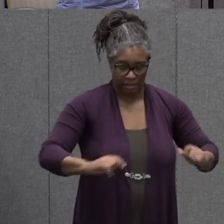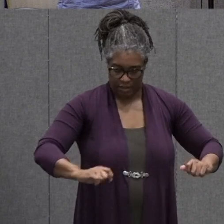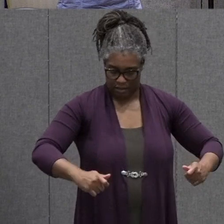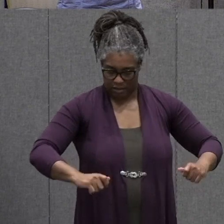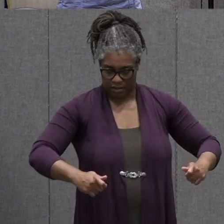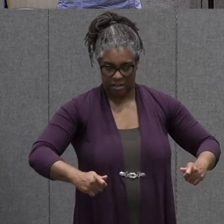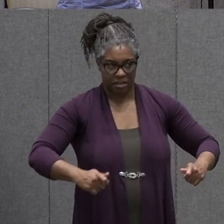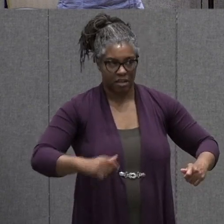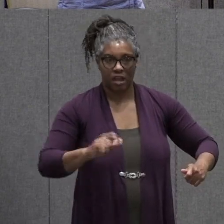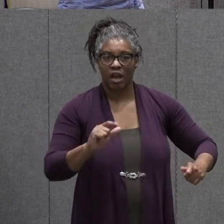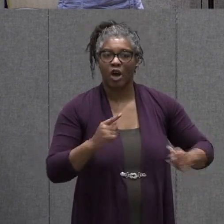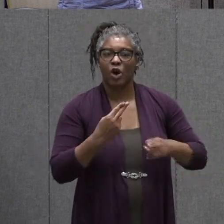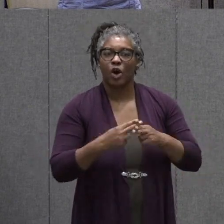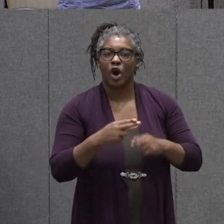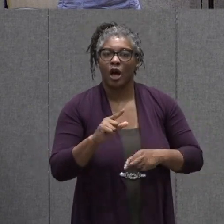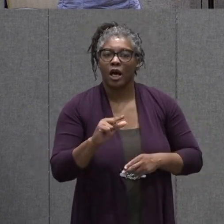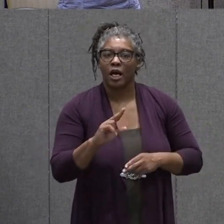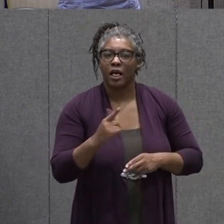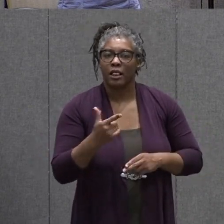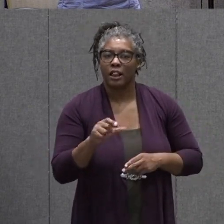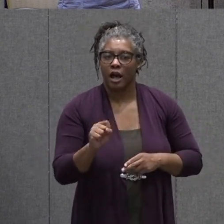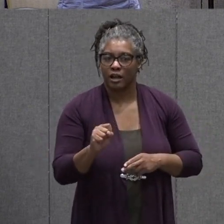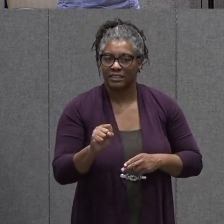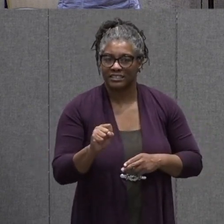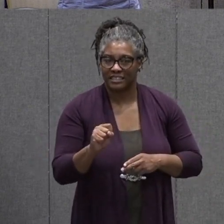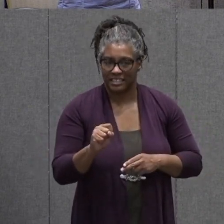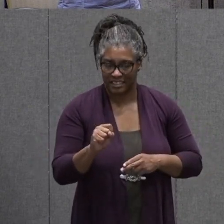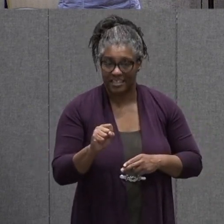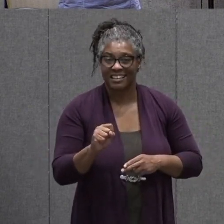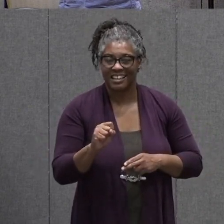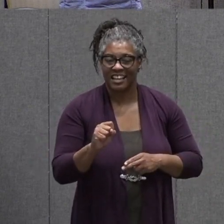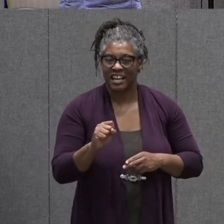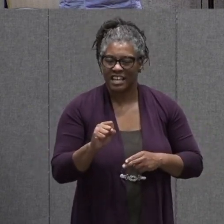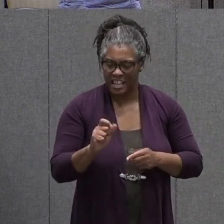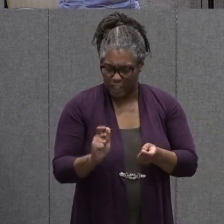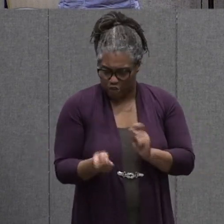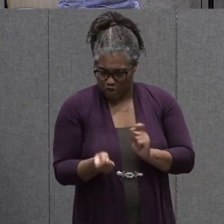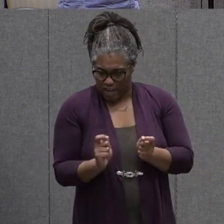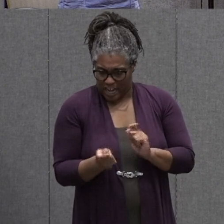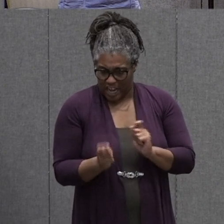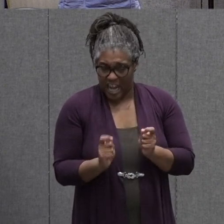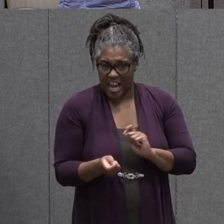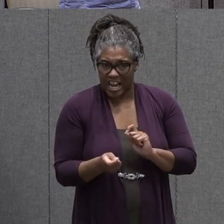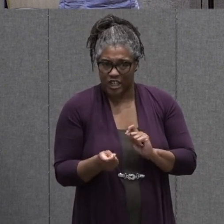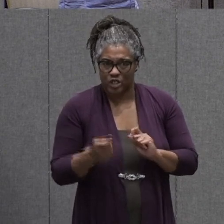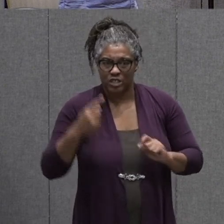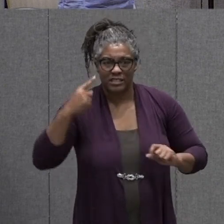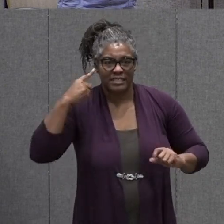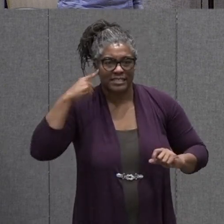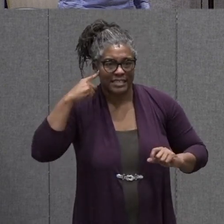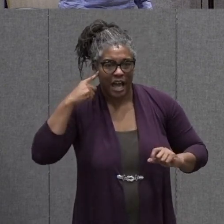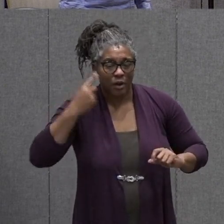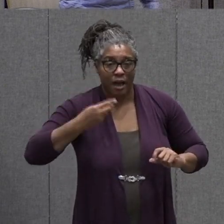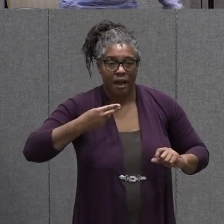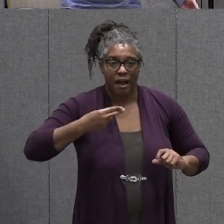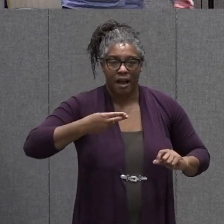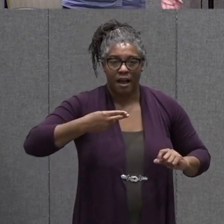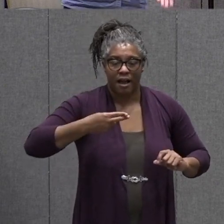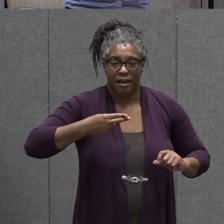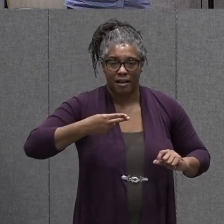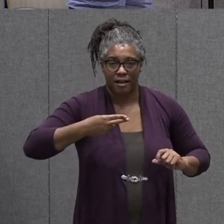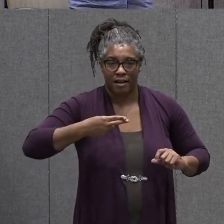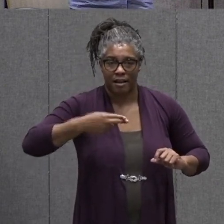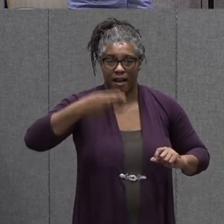what allows us to make our drum go higher or lower, so we can change our drum. Oh, we can change the pitch. Yes. Do you